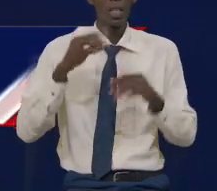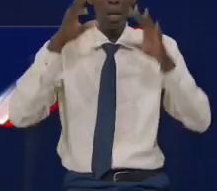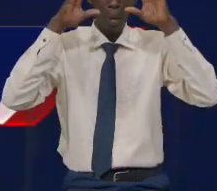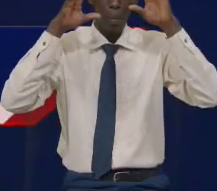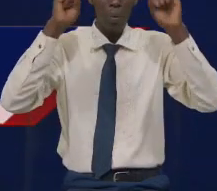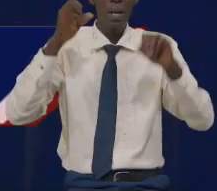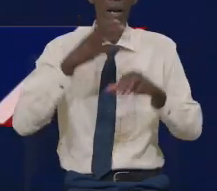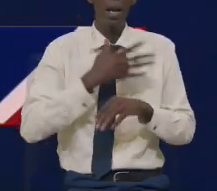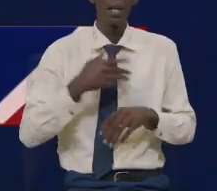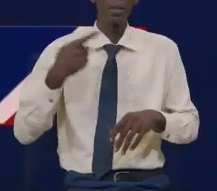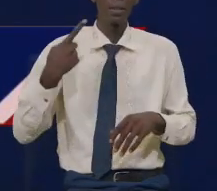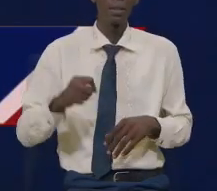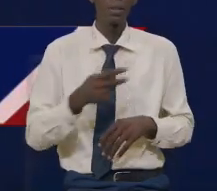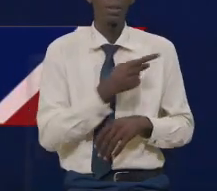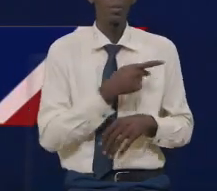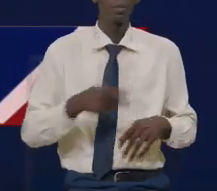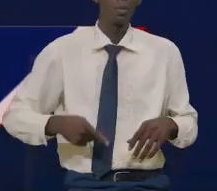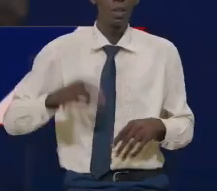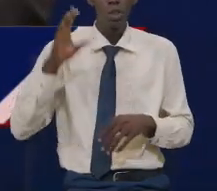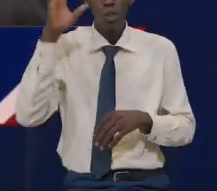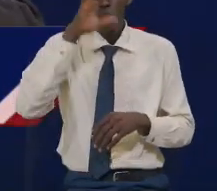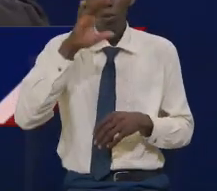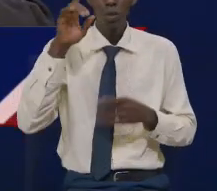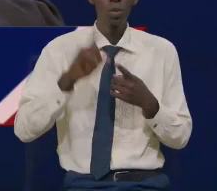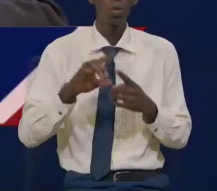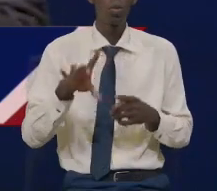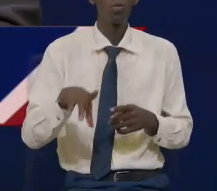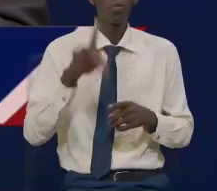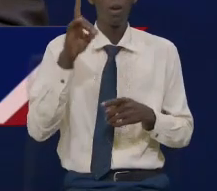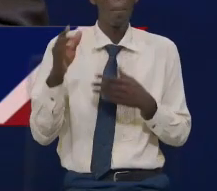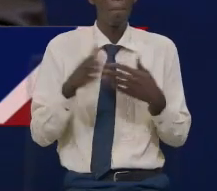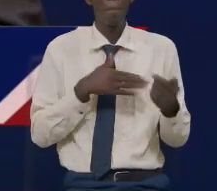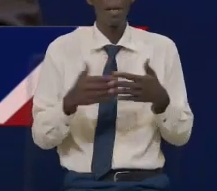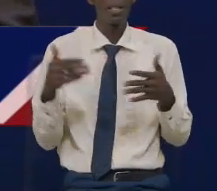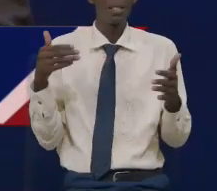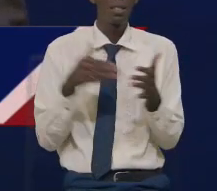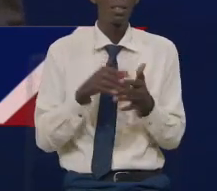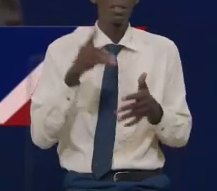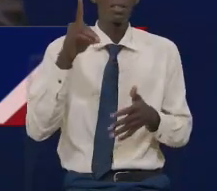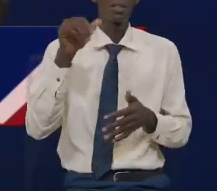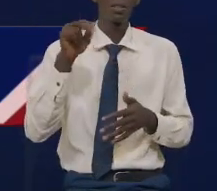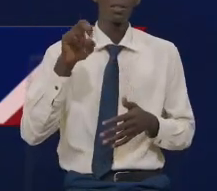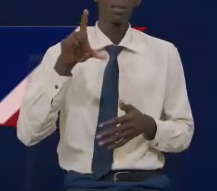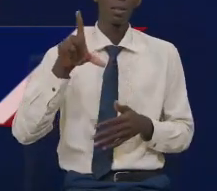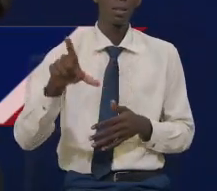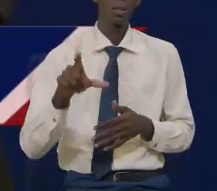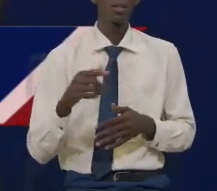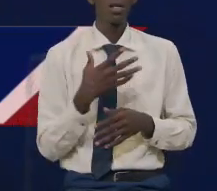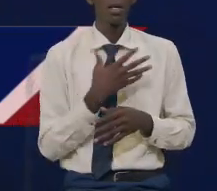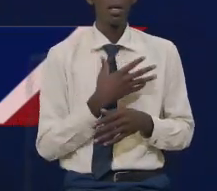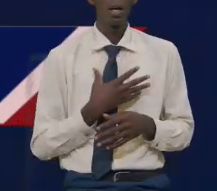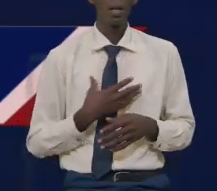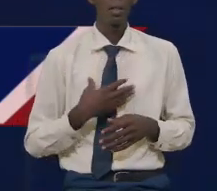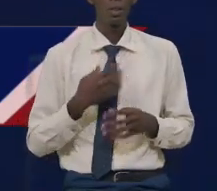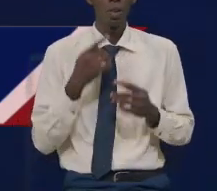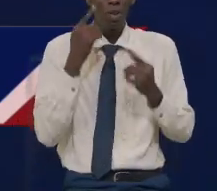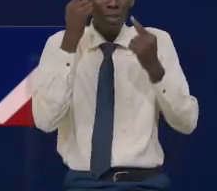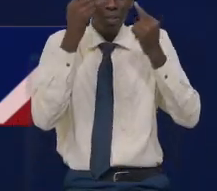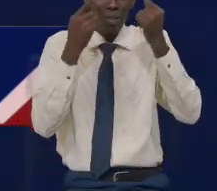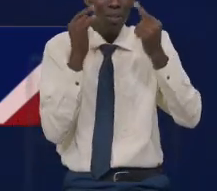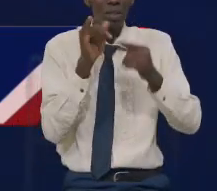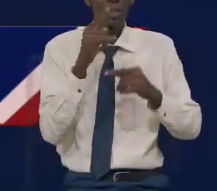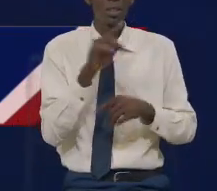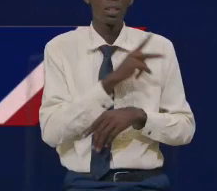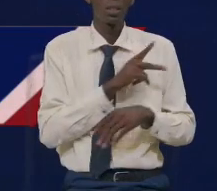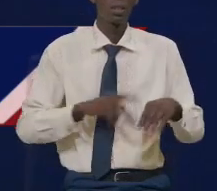the princes sought to find occasion against Daniel, and against Daniel